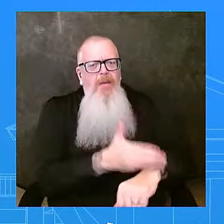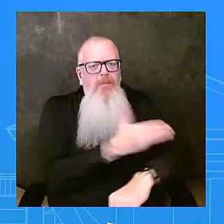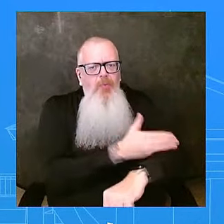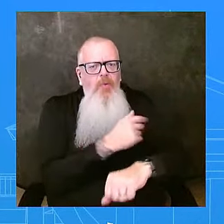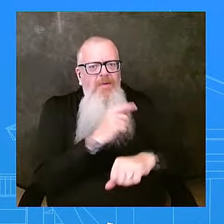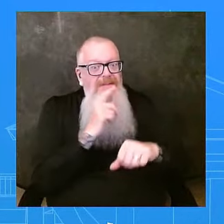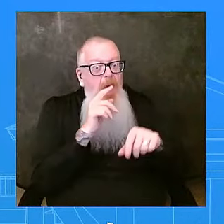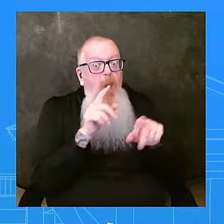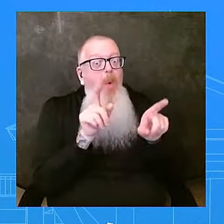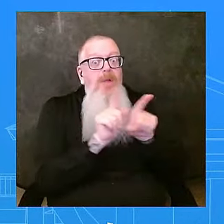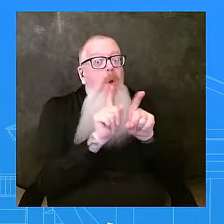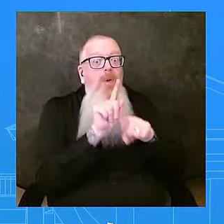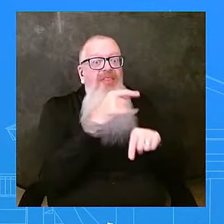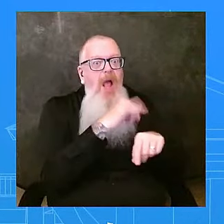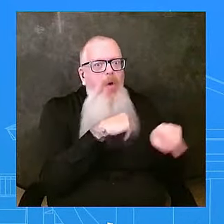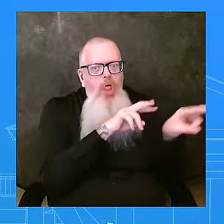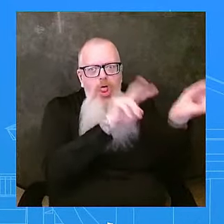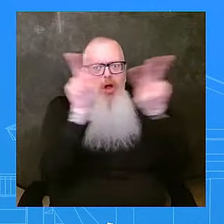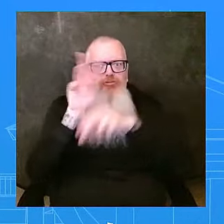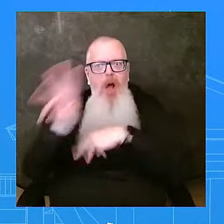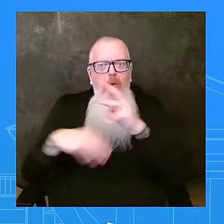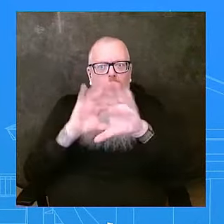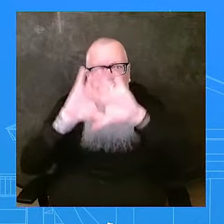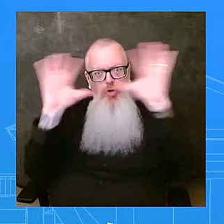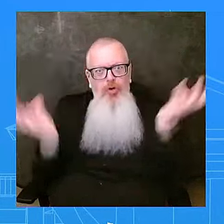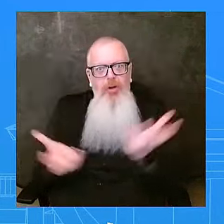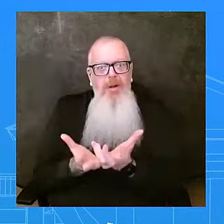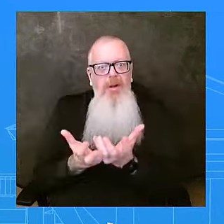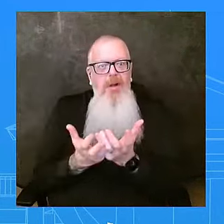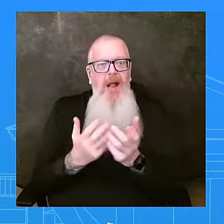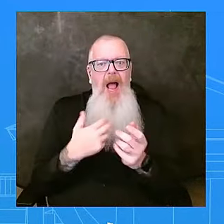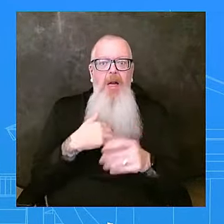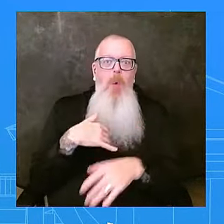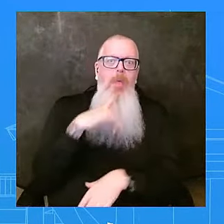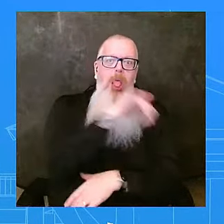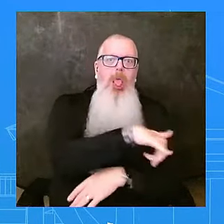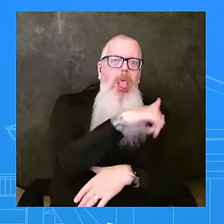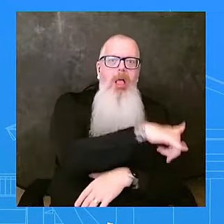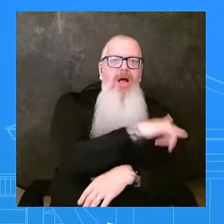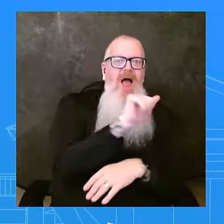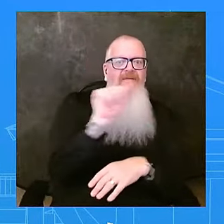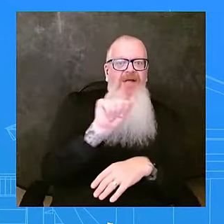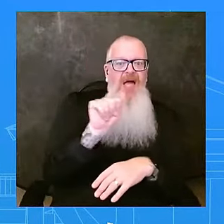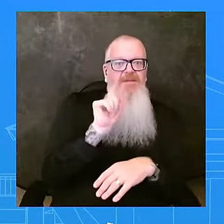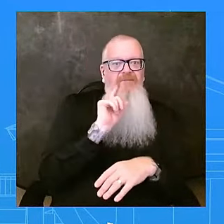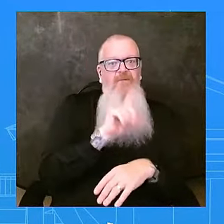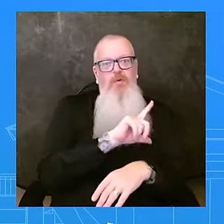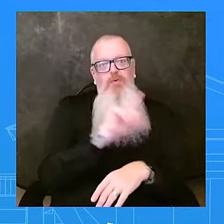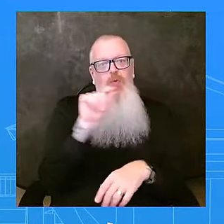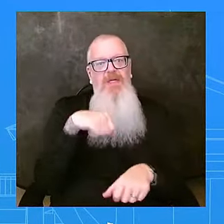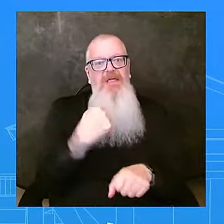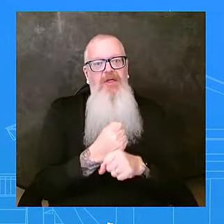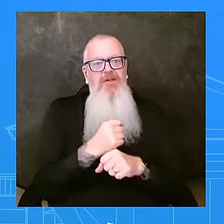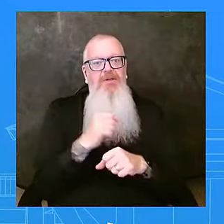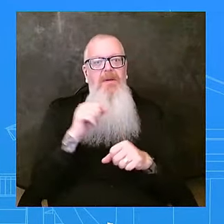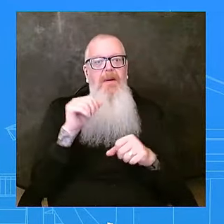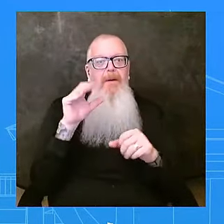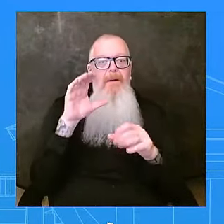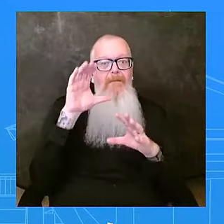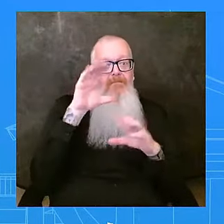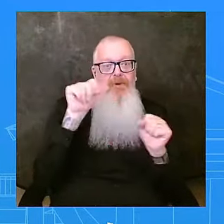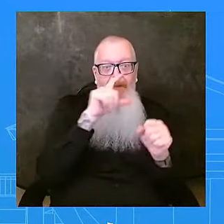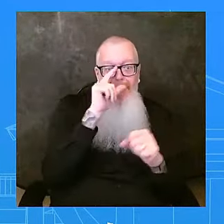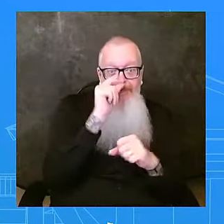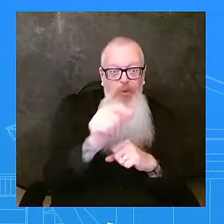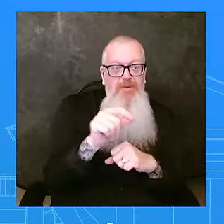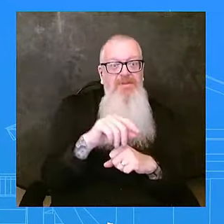stuck in Afghanistan for another 20 years is President Putin, President Xi. They would have loved that. But now, because we're not in a ground war in